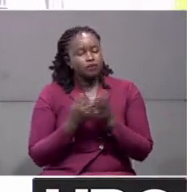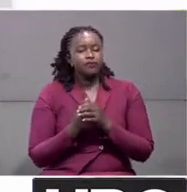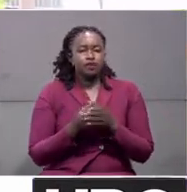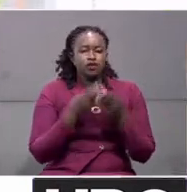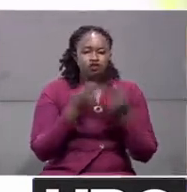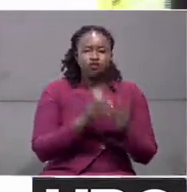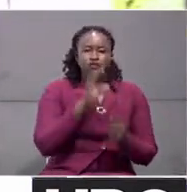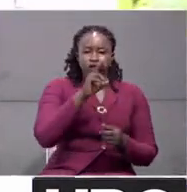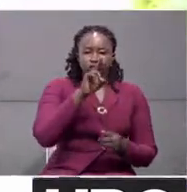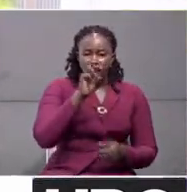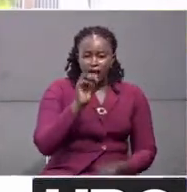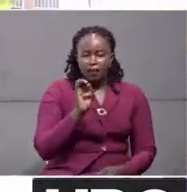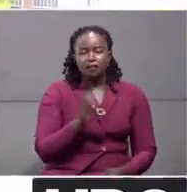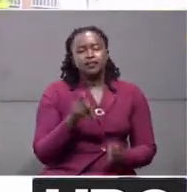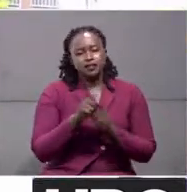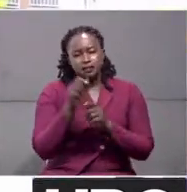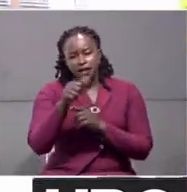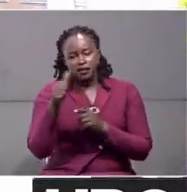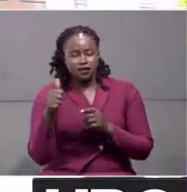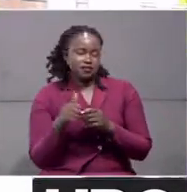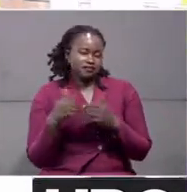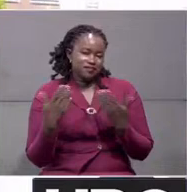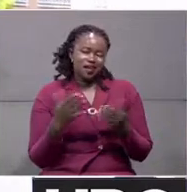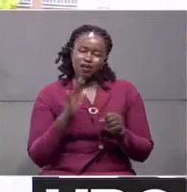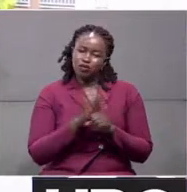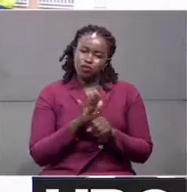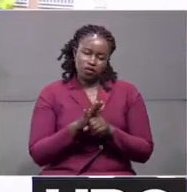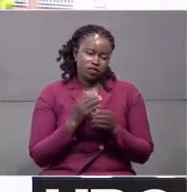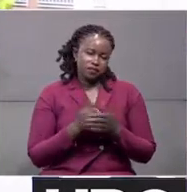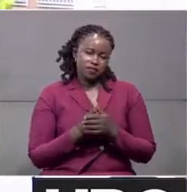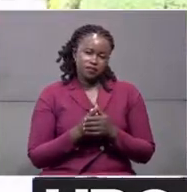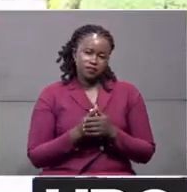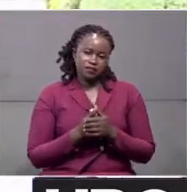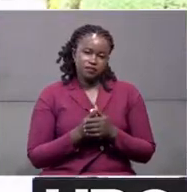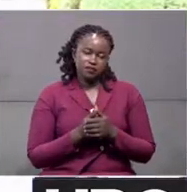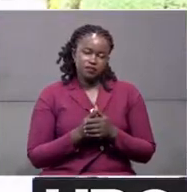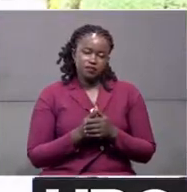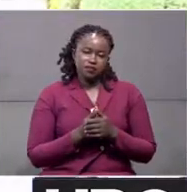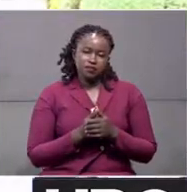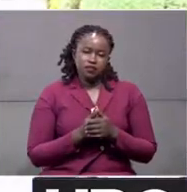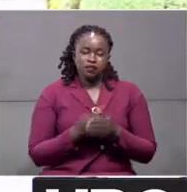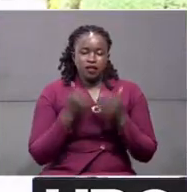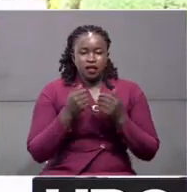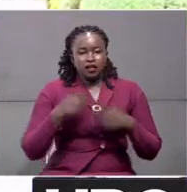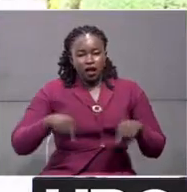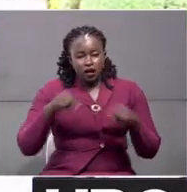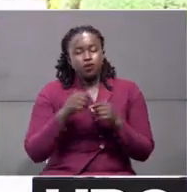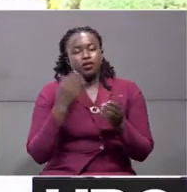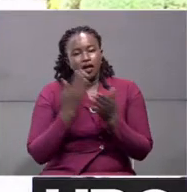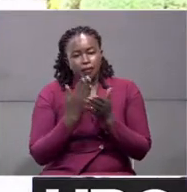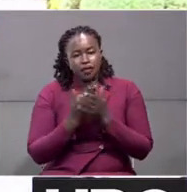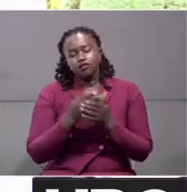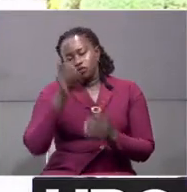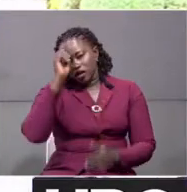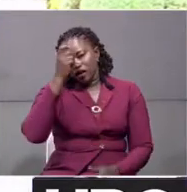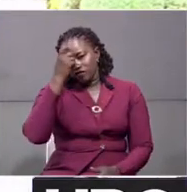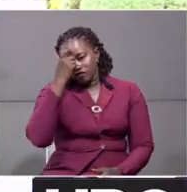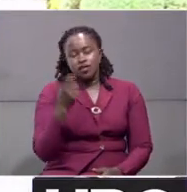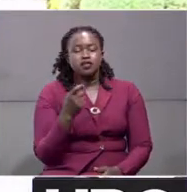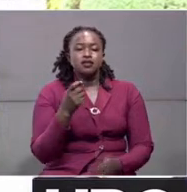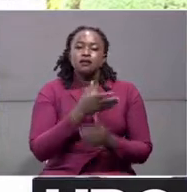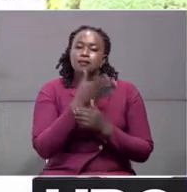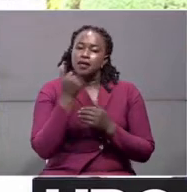crime, what, I think a lot will be lost. So we just appeal to the government, let